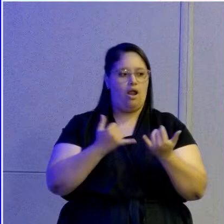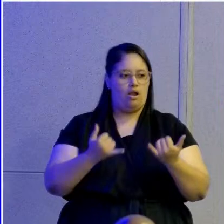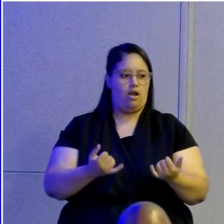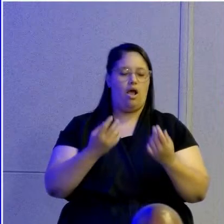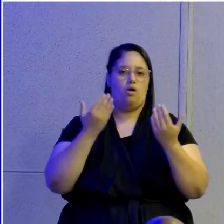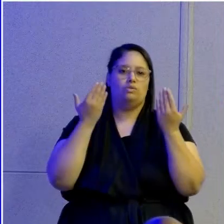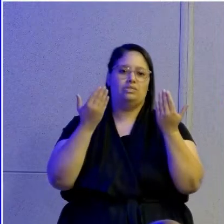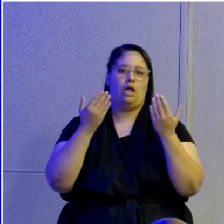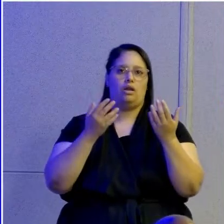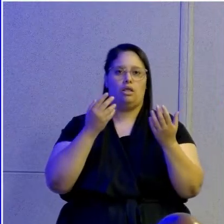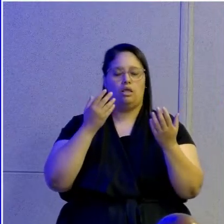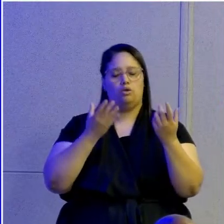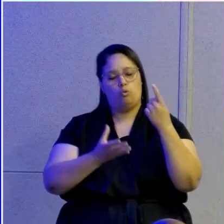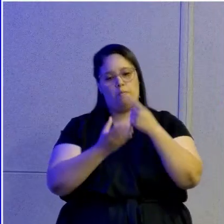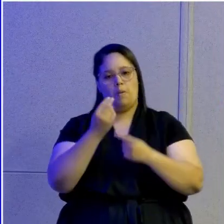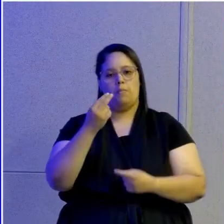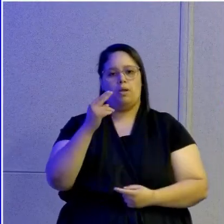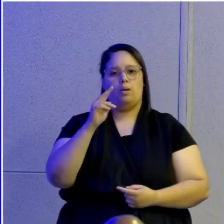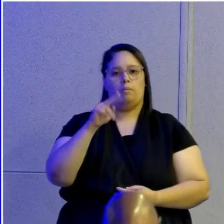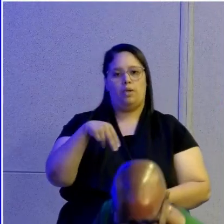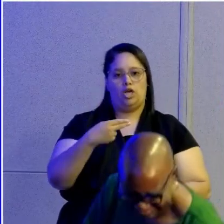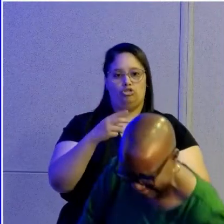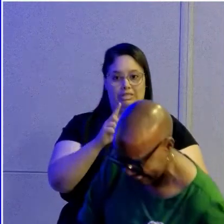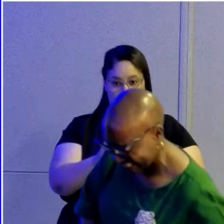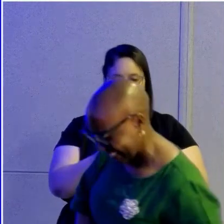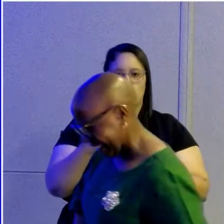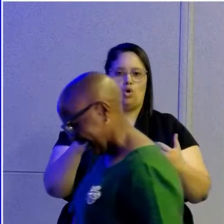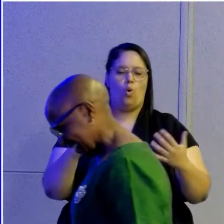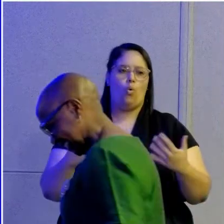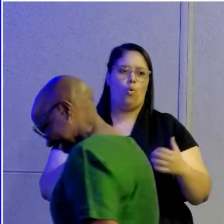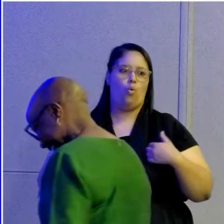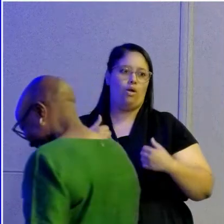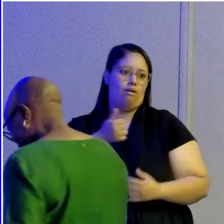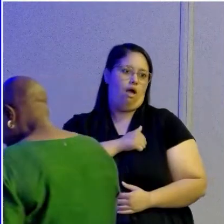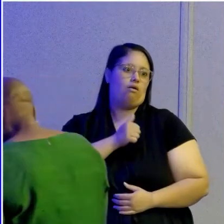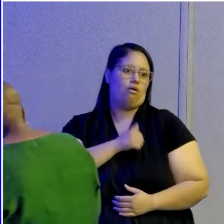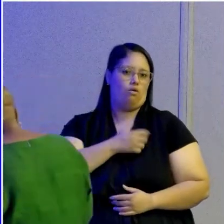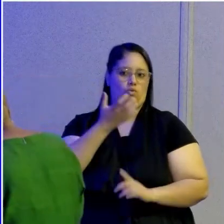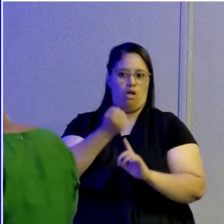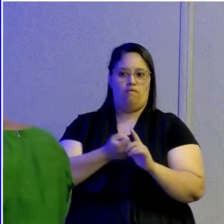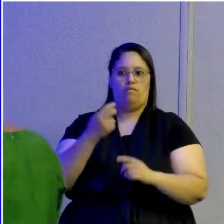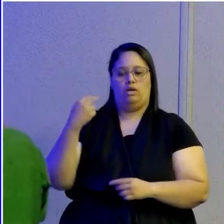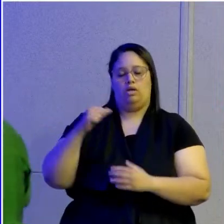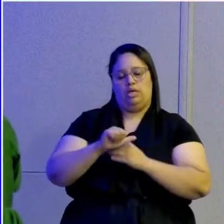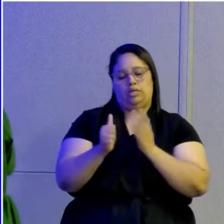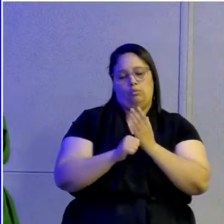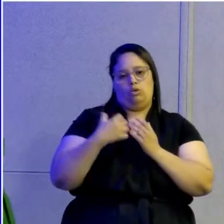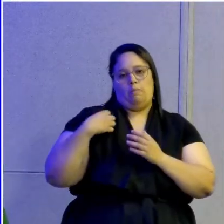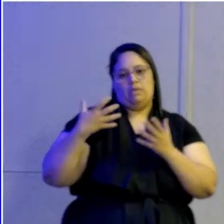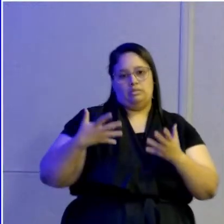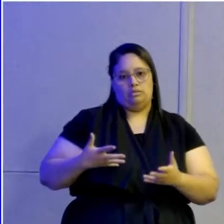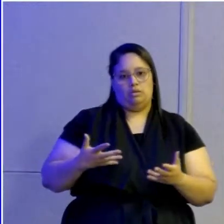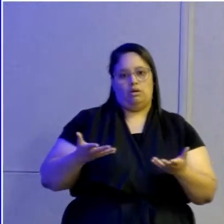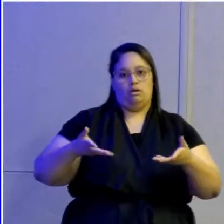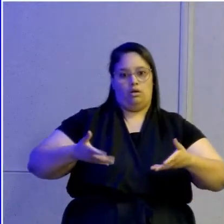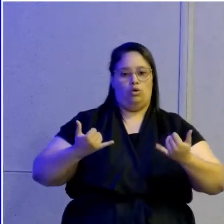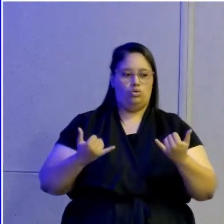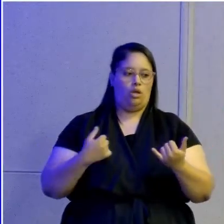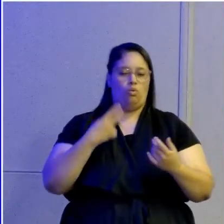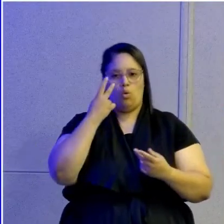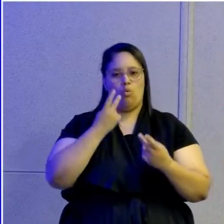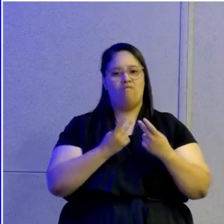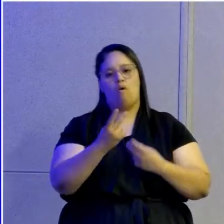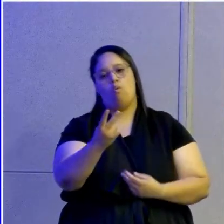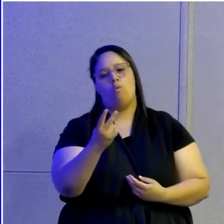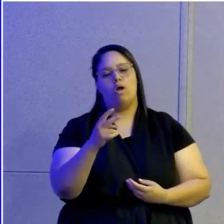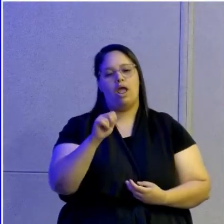her PhD. So as you can see, we're very, very lucky to have the Deputy Minister here today, and we really look forward to,